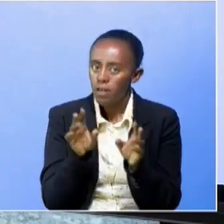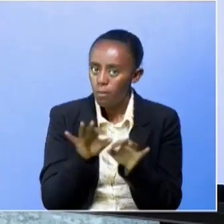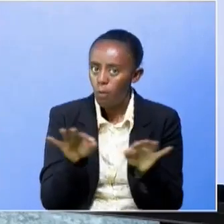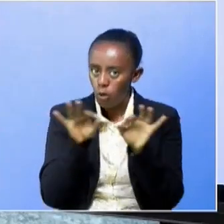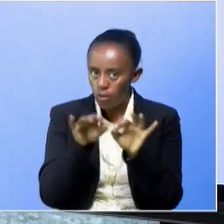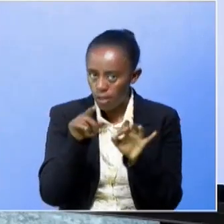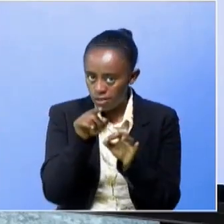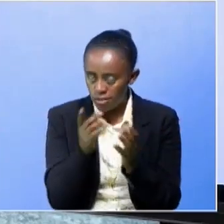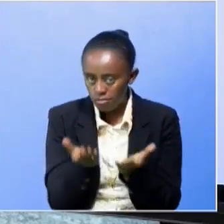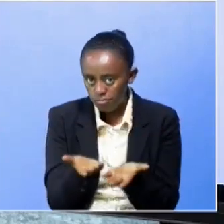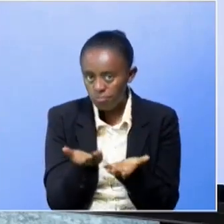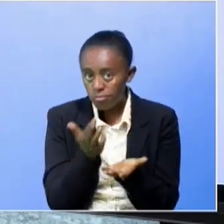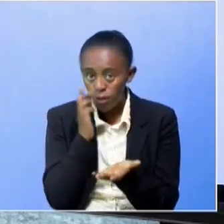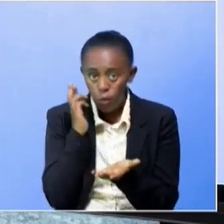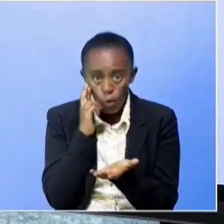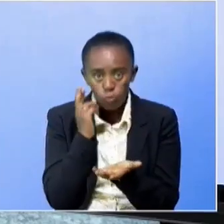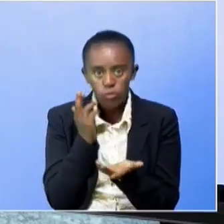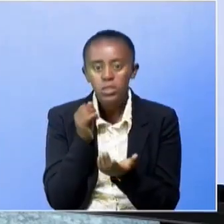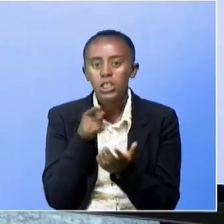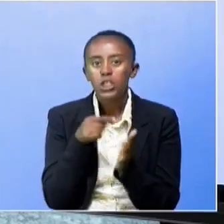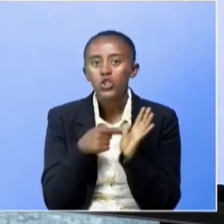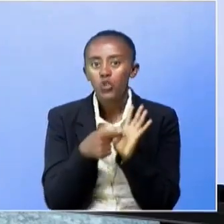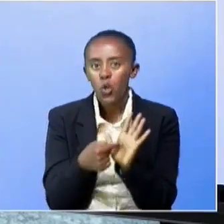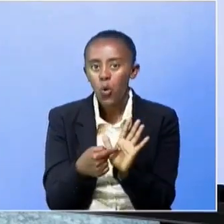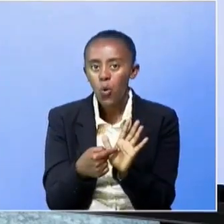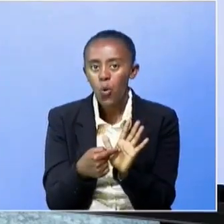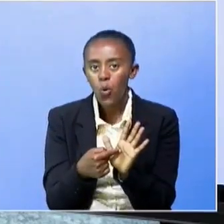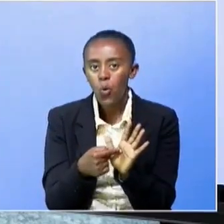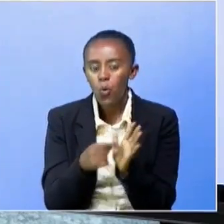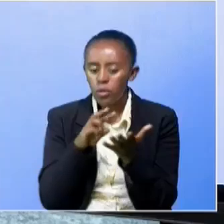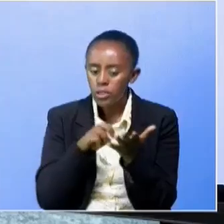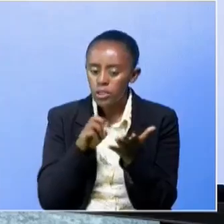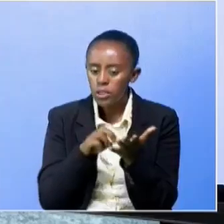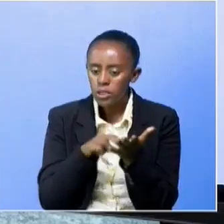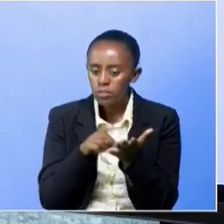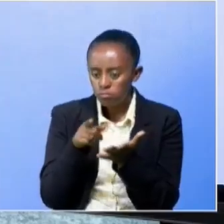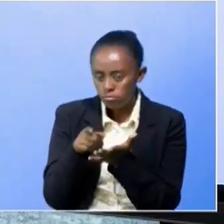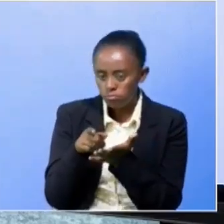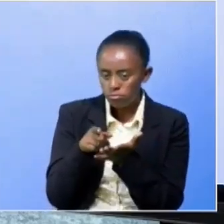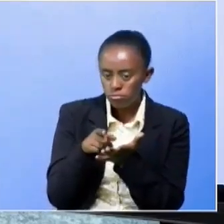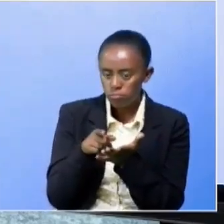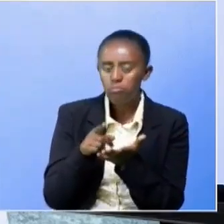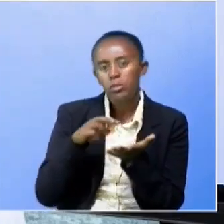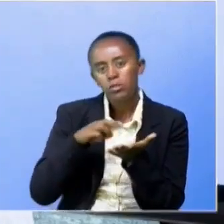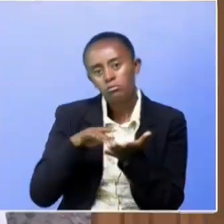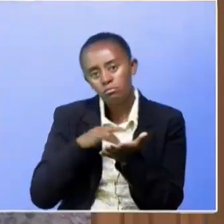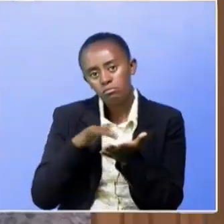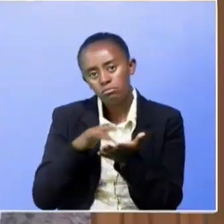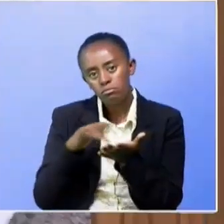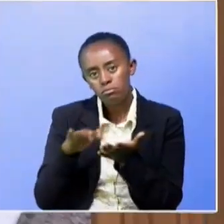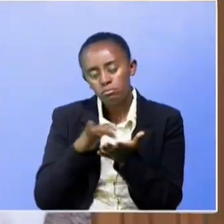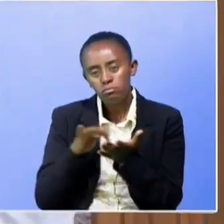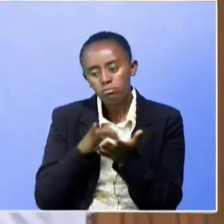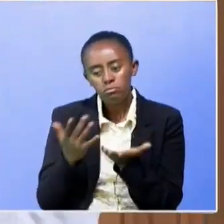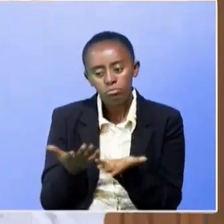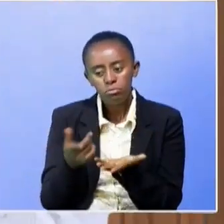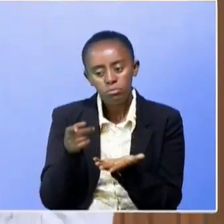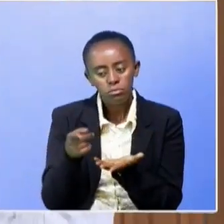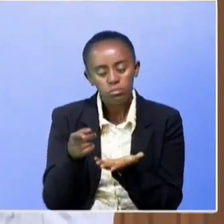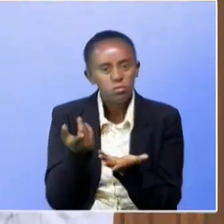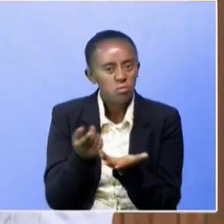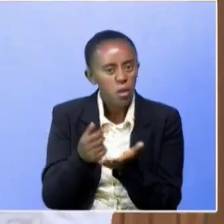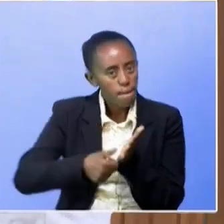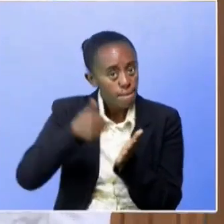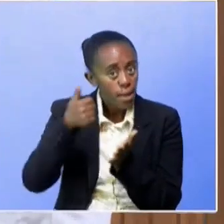important because it shows the reader, the person who's reading your paragraph, what the